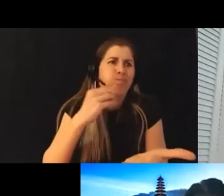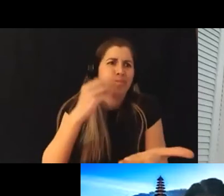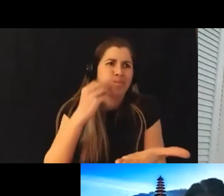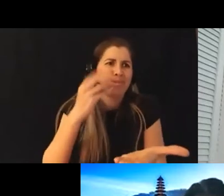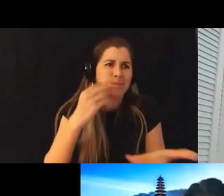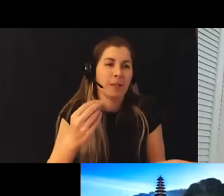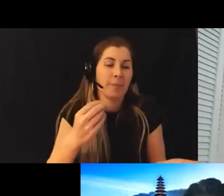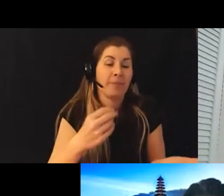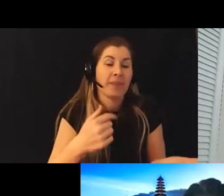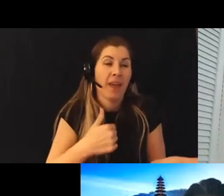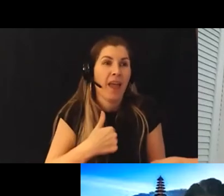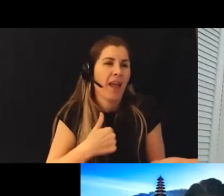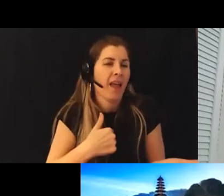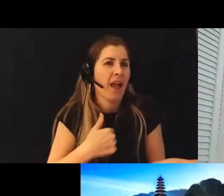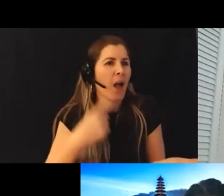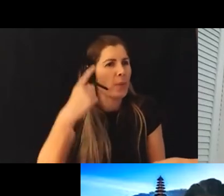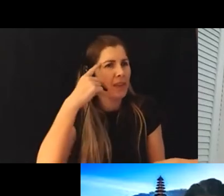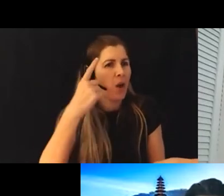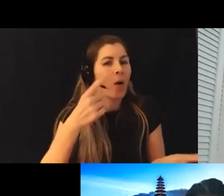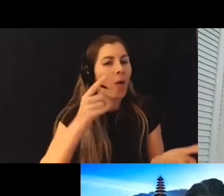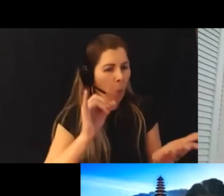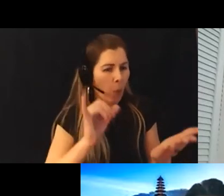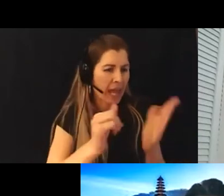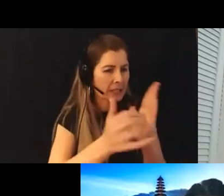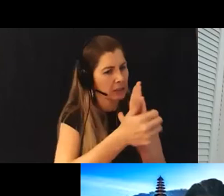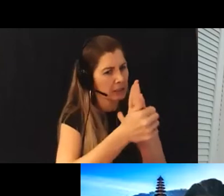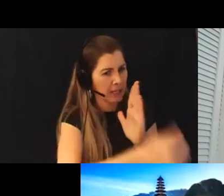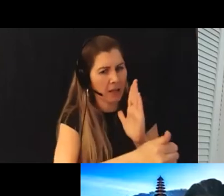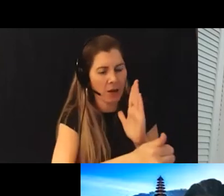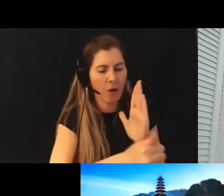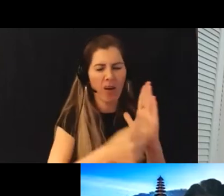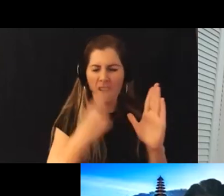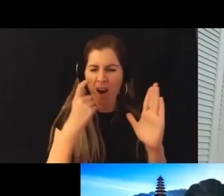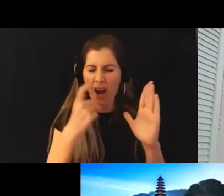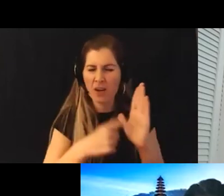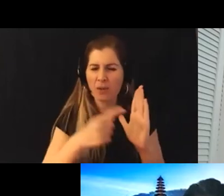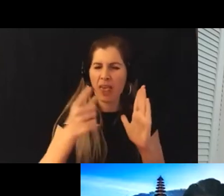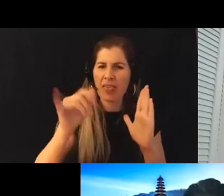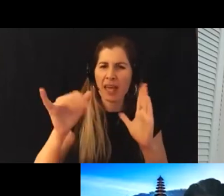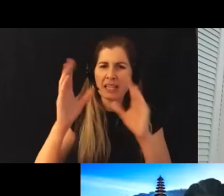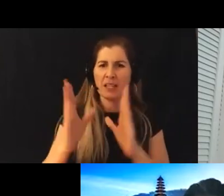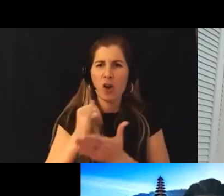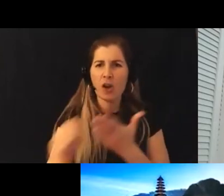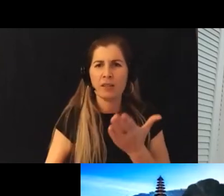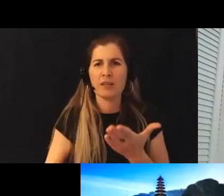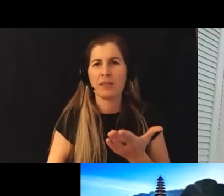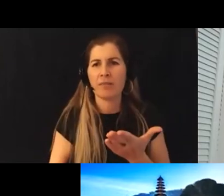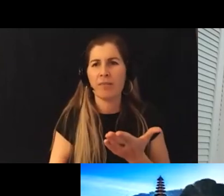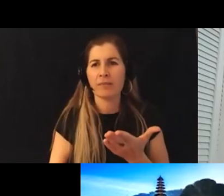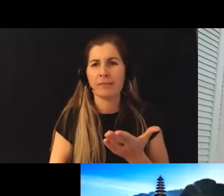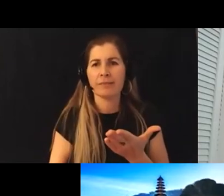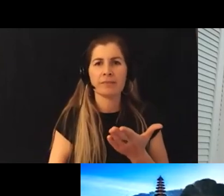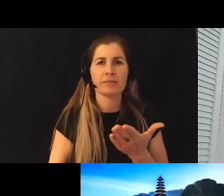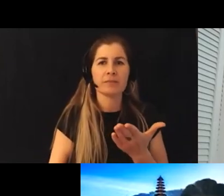go to, oh, this specific skill, I've been seeing this teaching artist who's always been doing digital